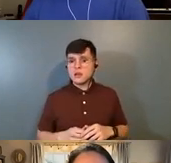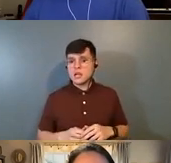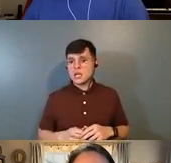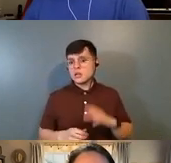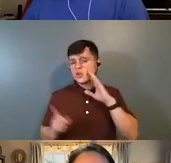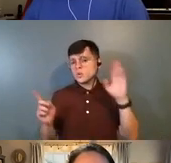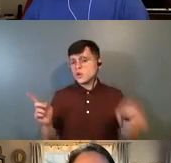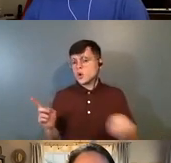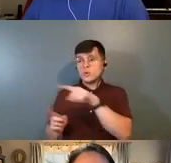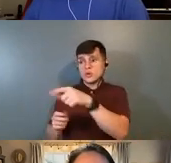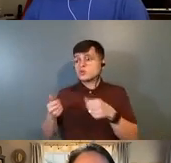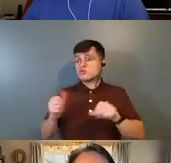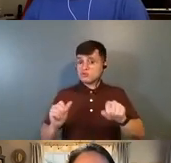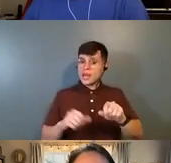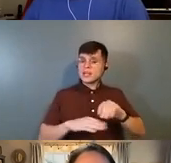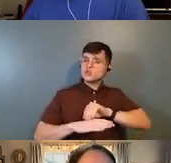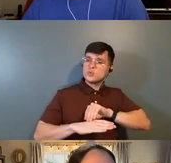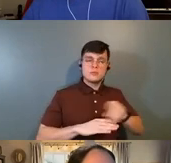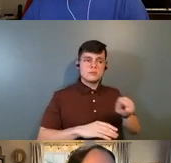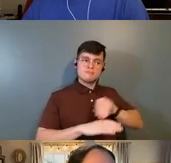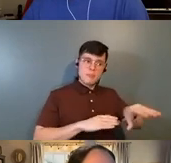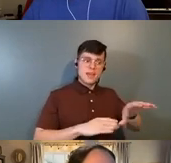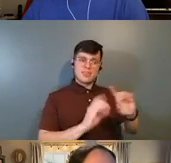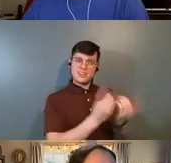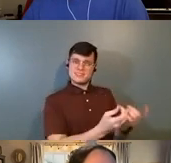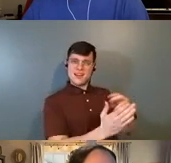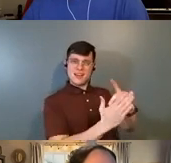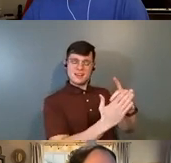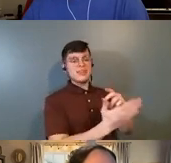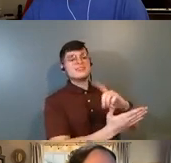You're trying to make the design team happy, but